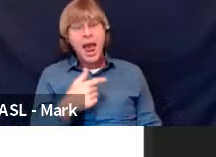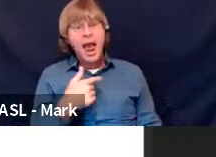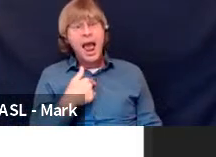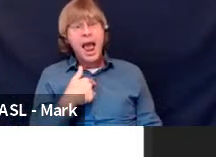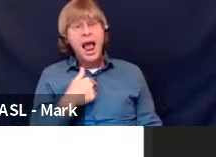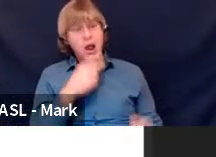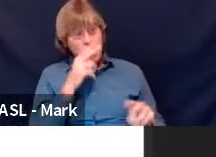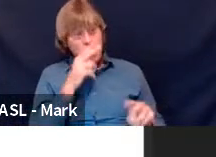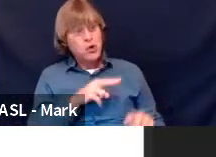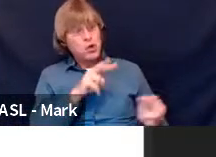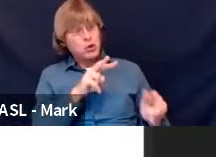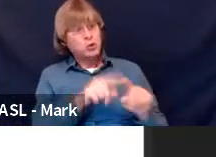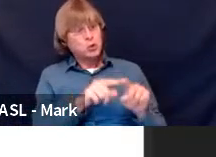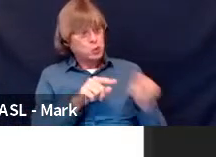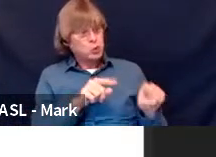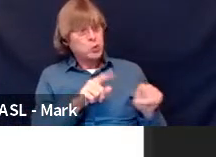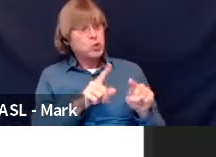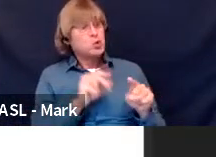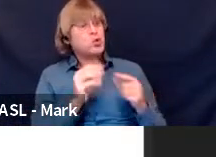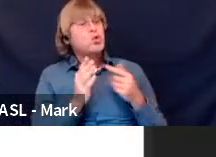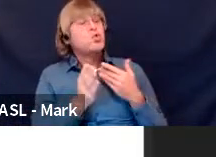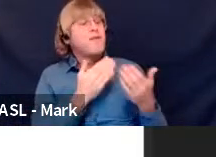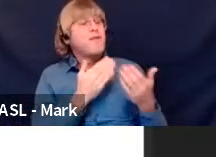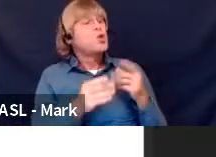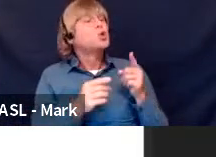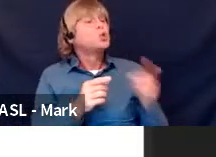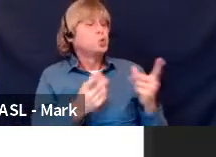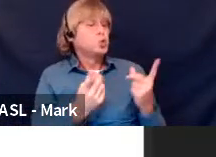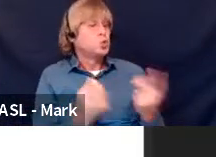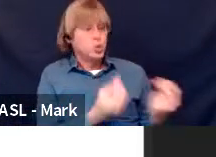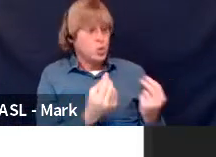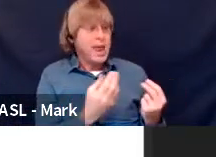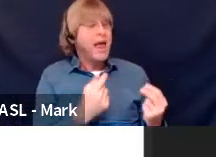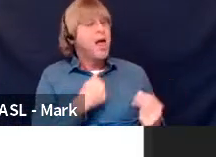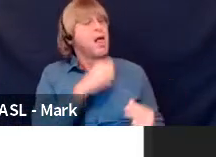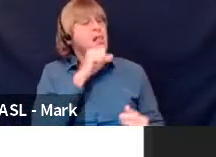I look to you to do what it is that you do. And I